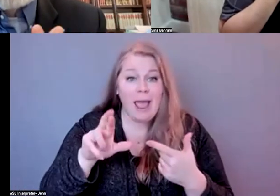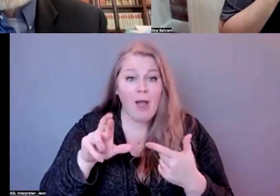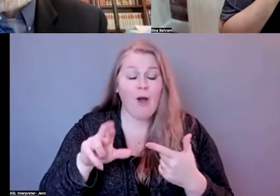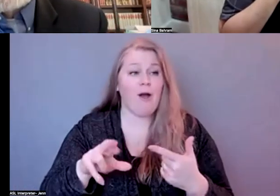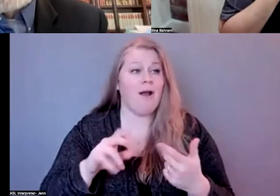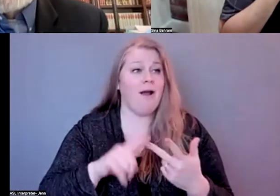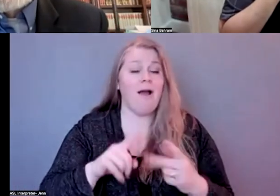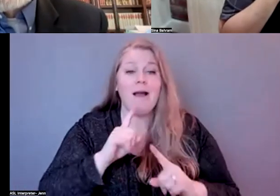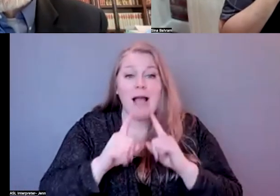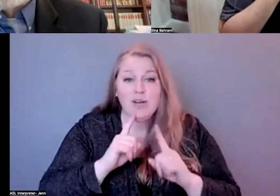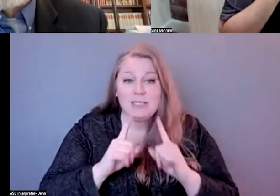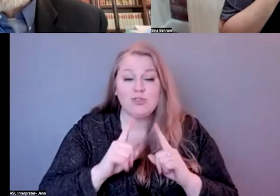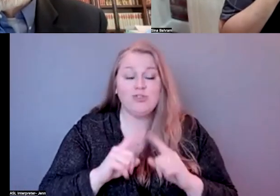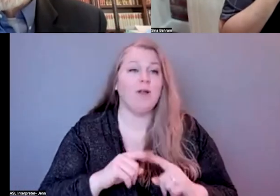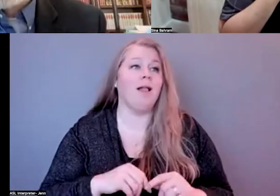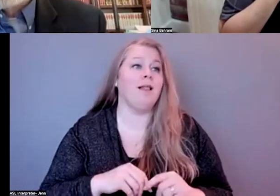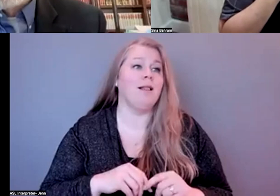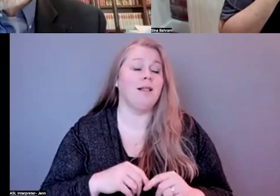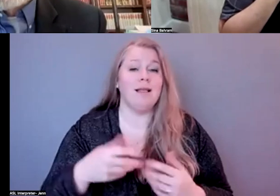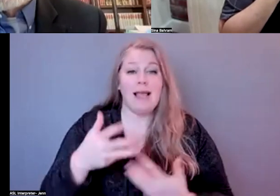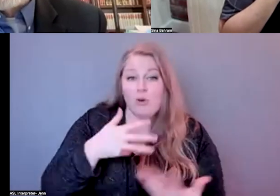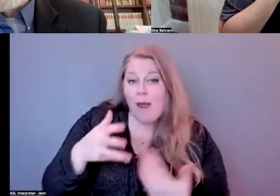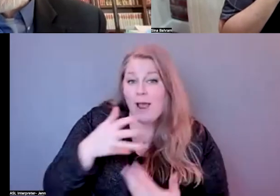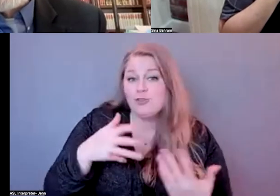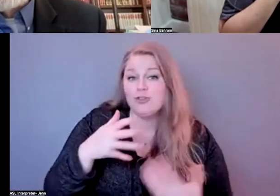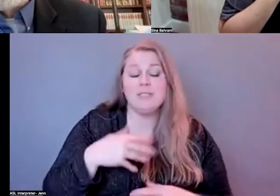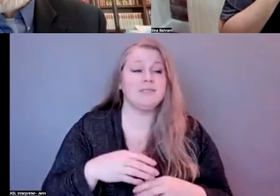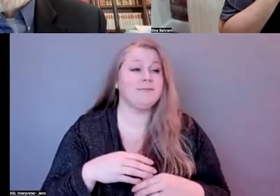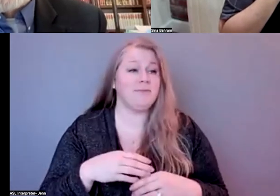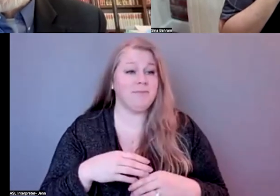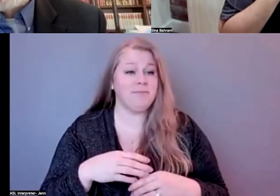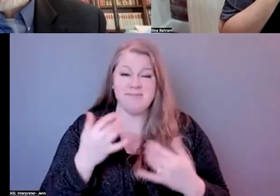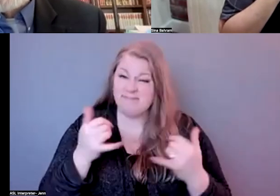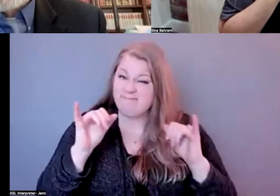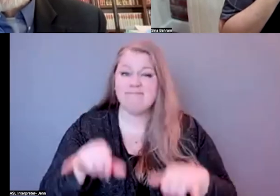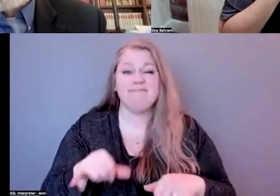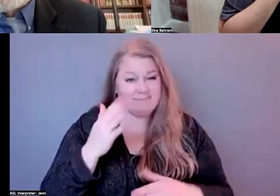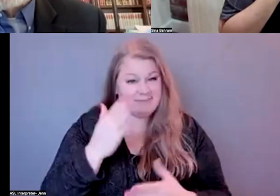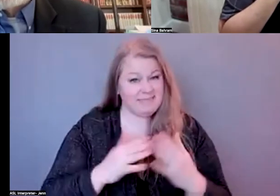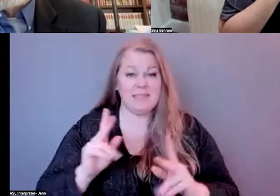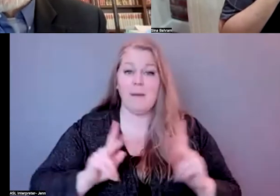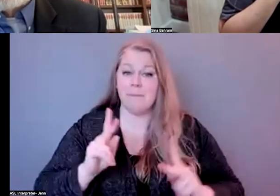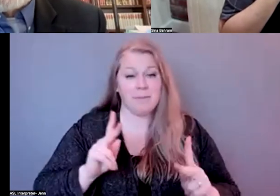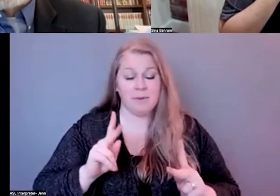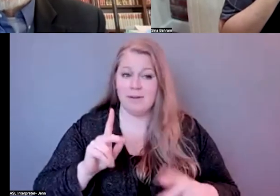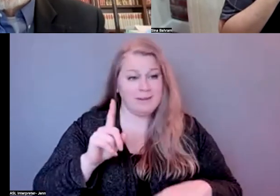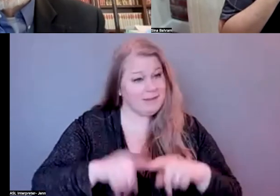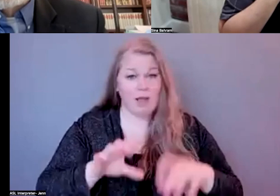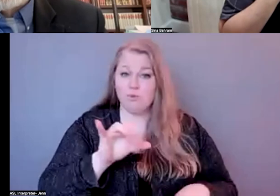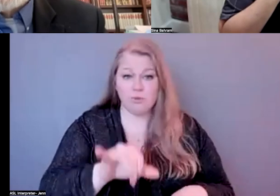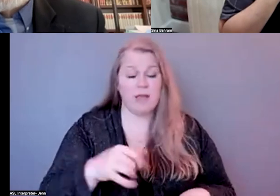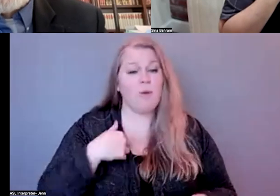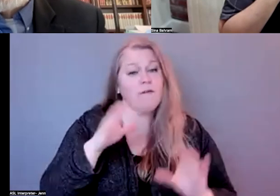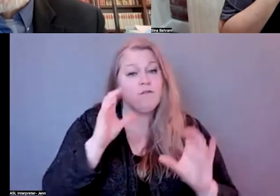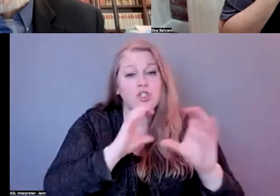have conversational interaction. And yet we find that some people can't do that. We have search engines